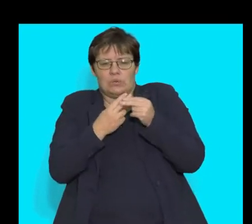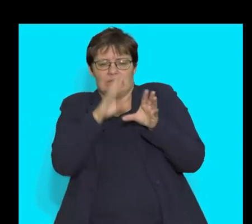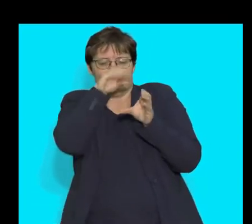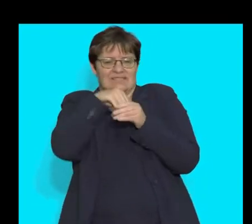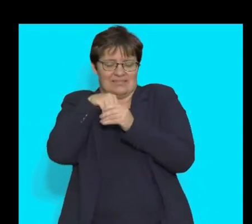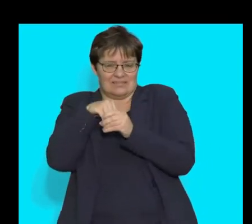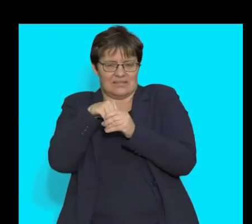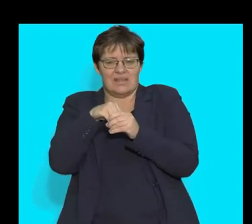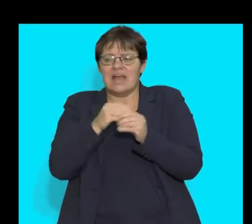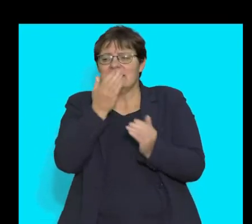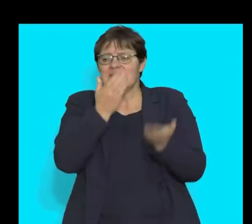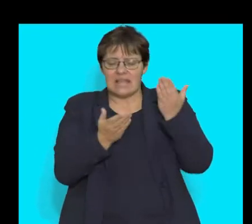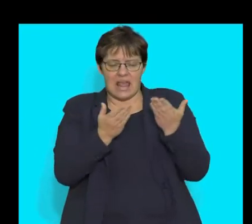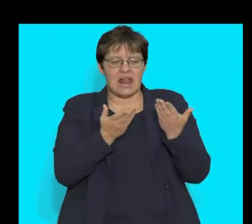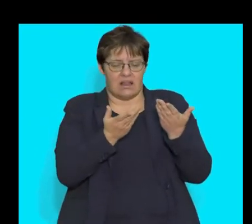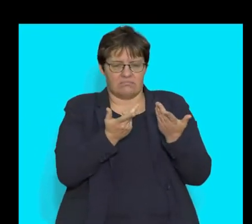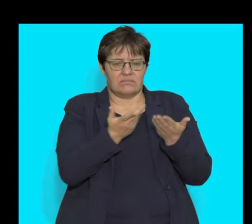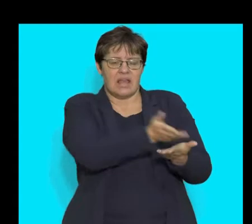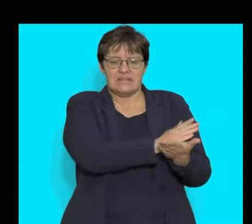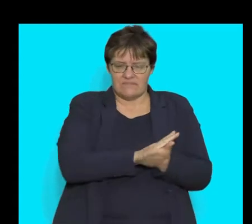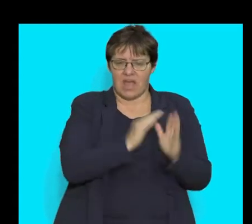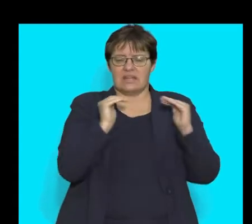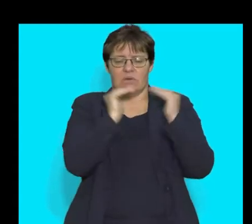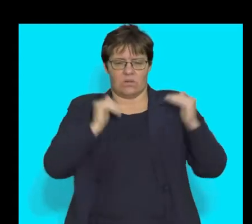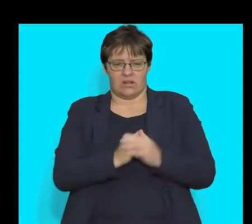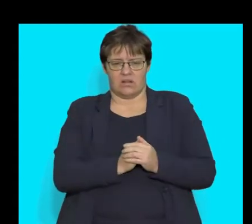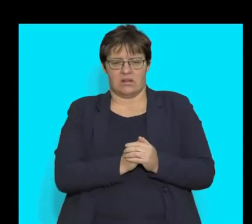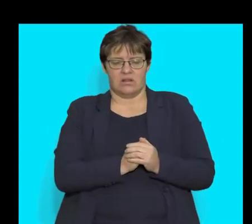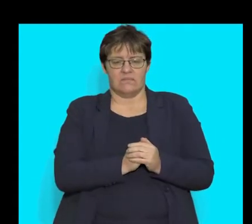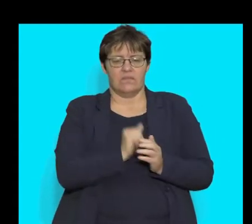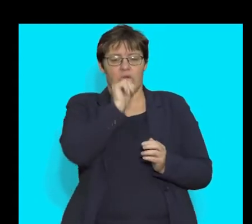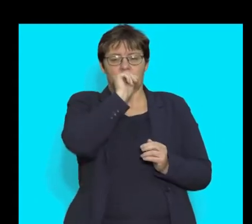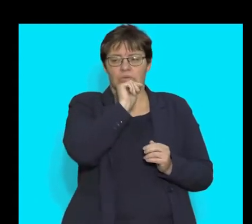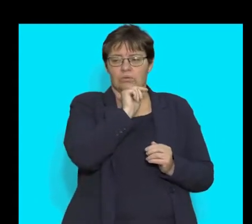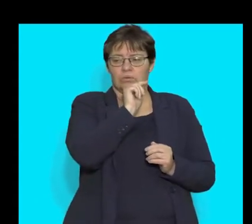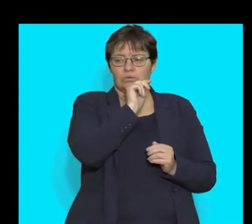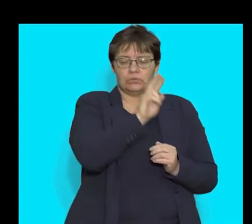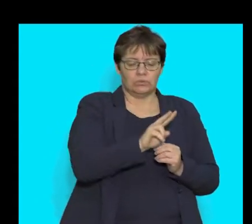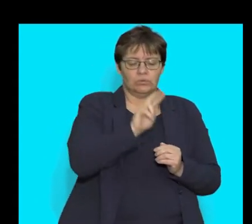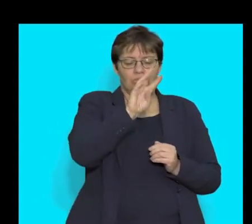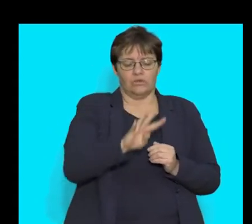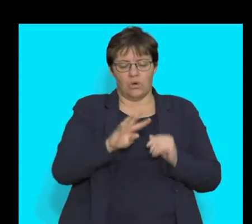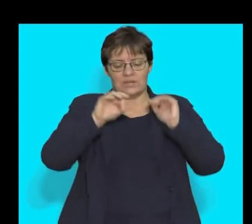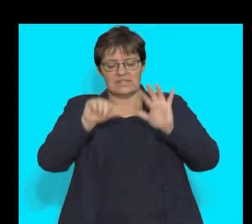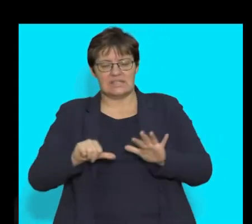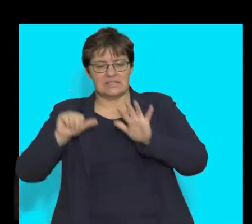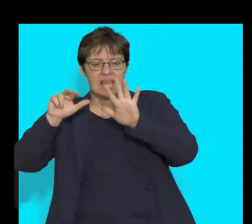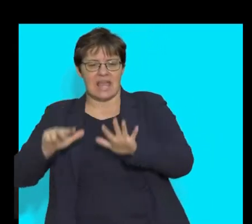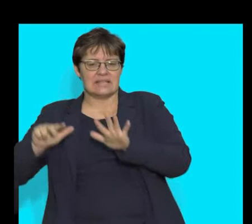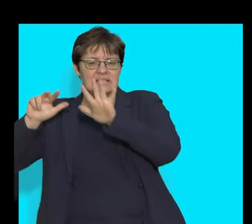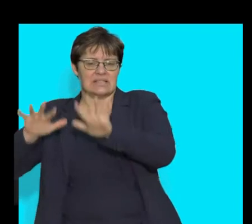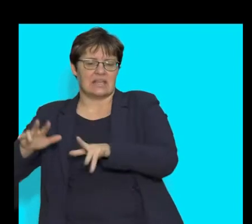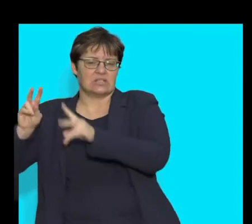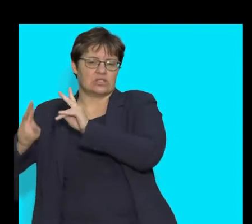the scale on this is very evenly divided. It's every 2 seconds. So that's 2, 4, 6,